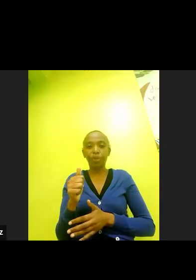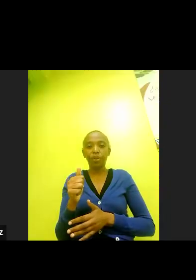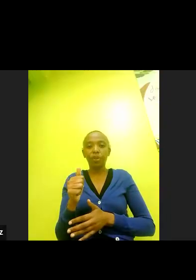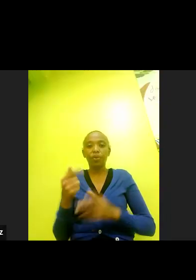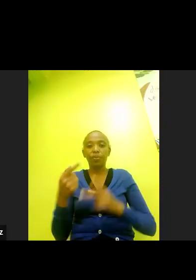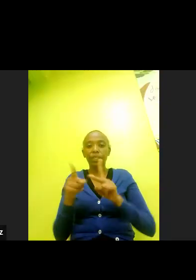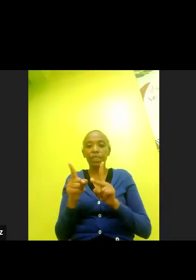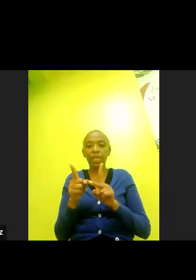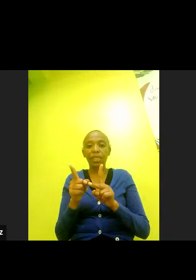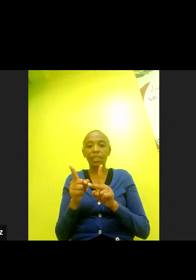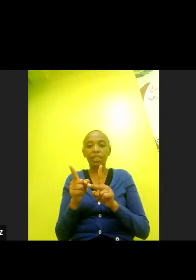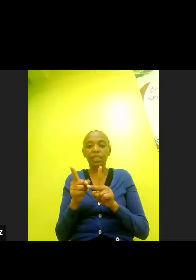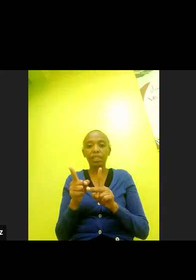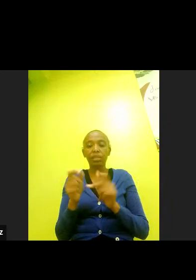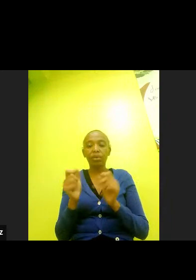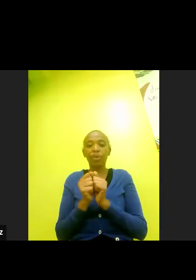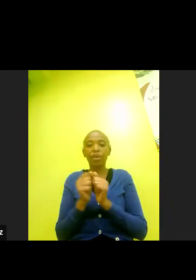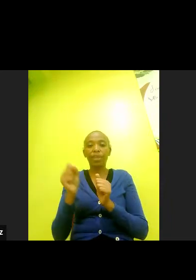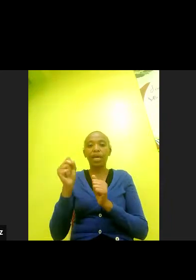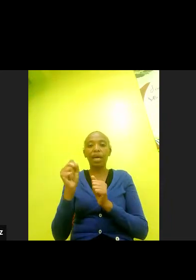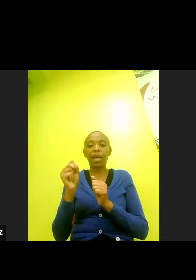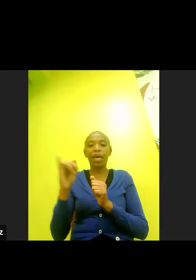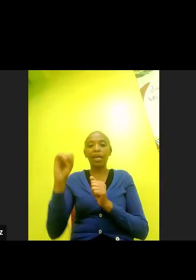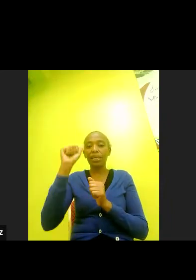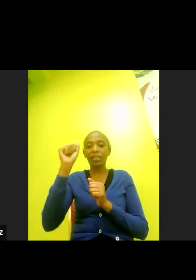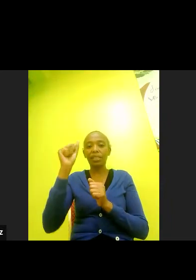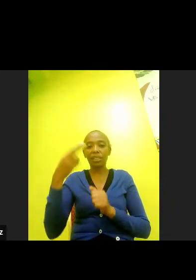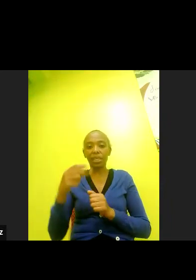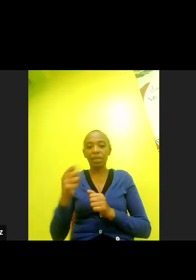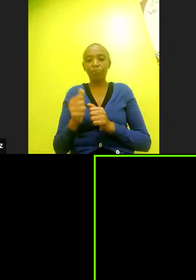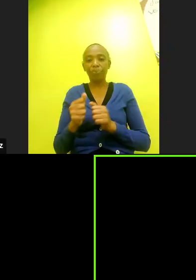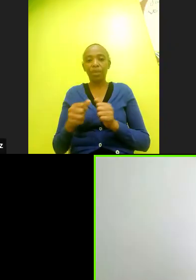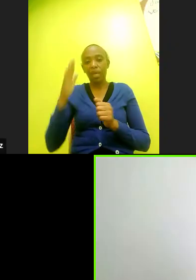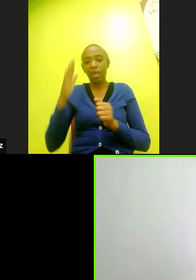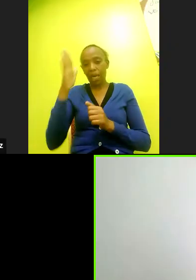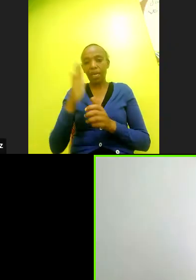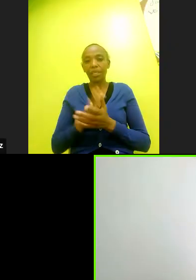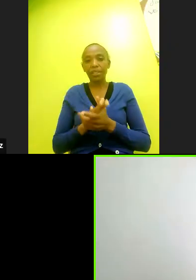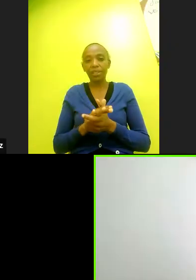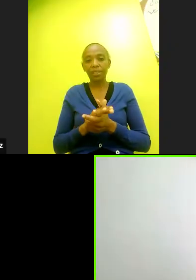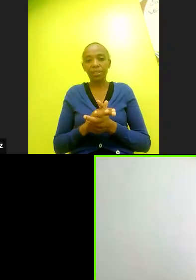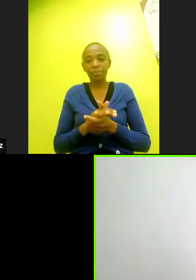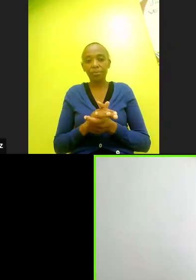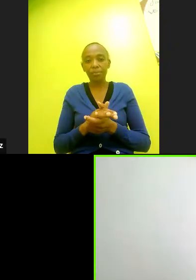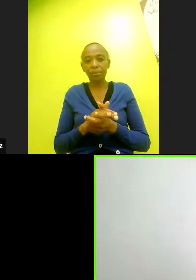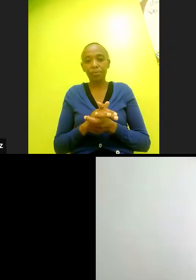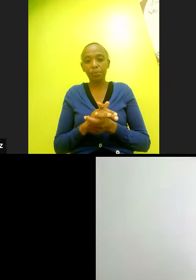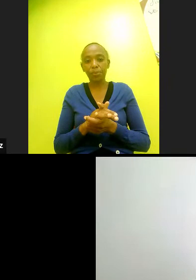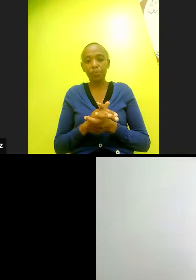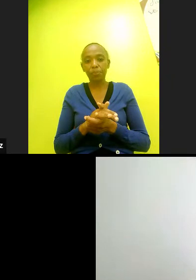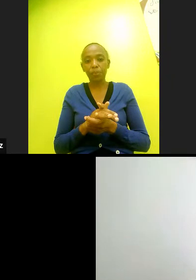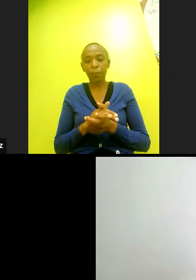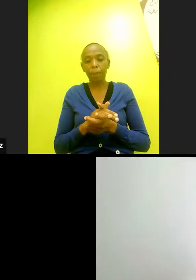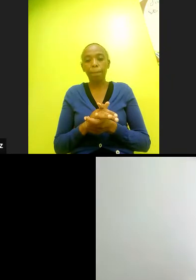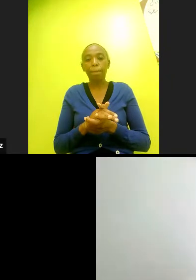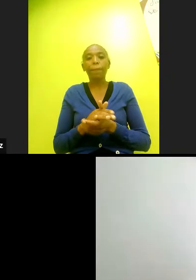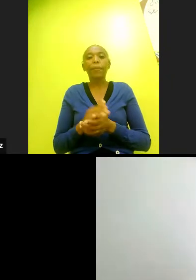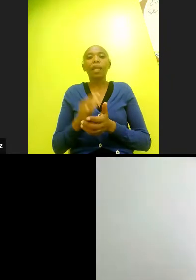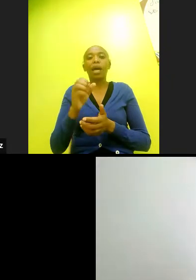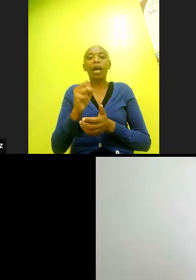off with Aisha. Hello, friend. Hi. Hi. So Aisha